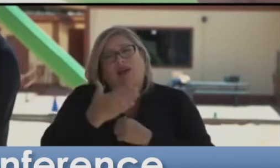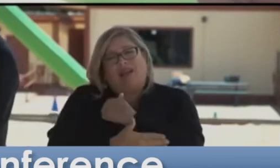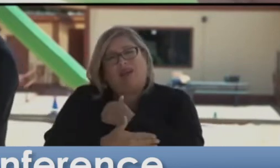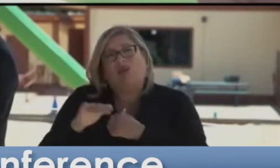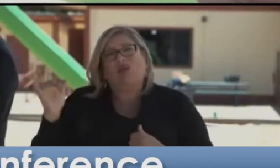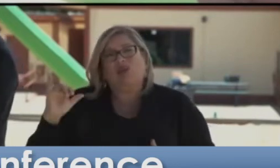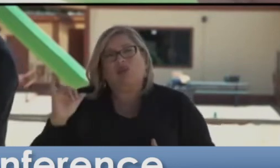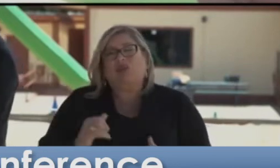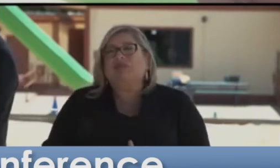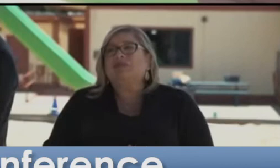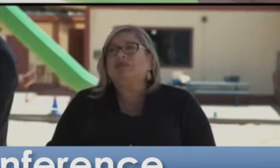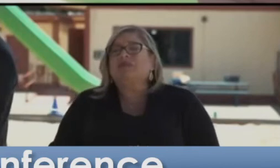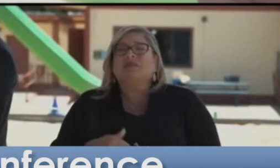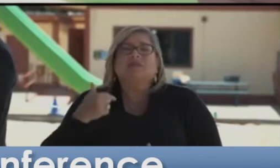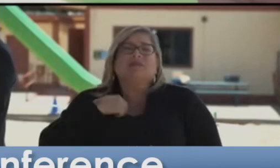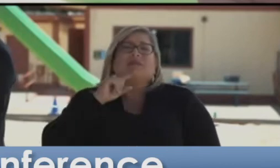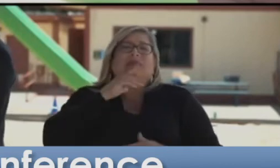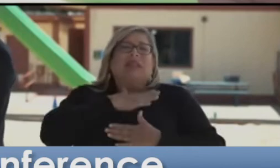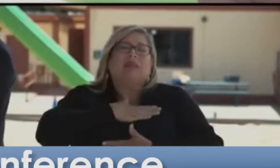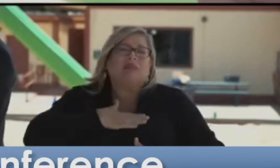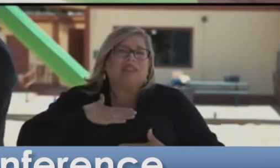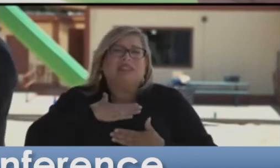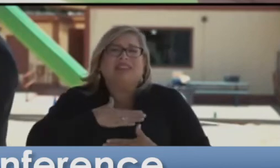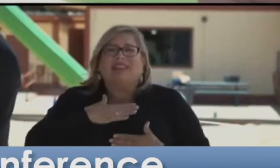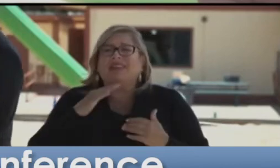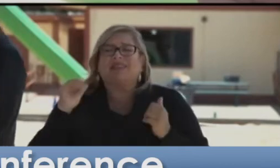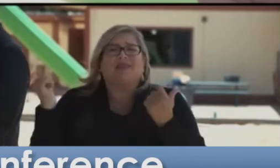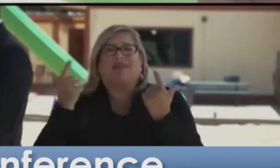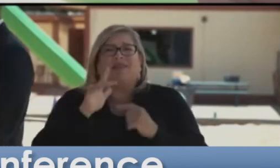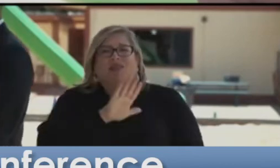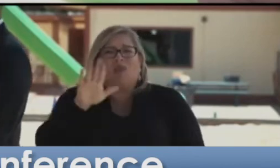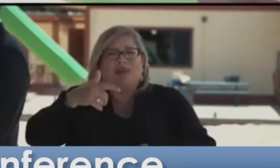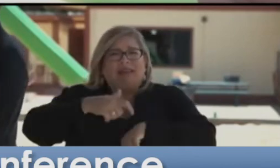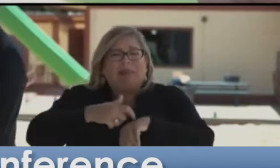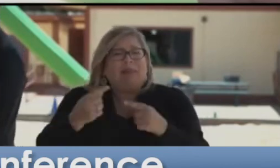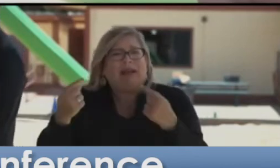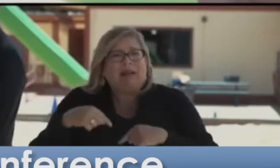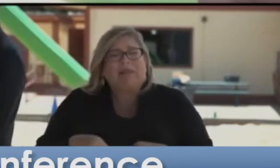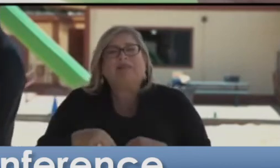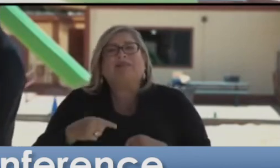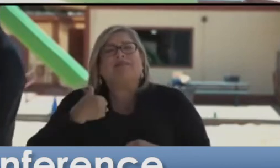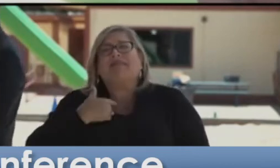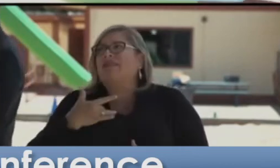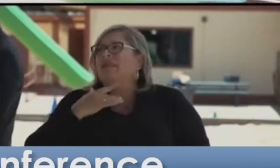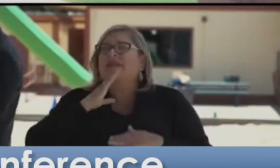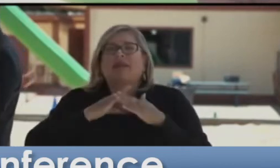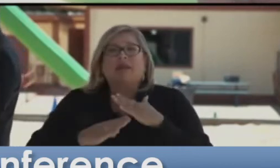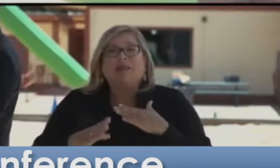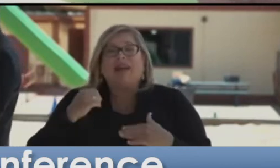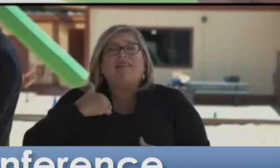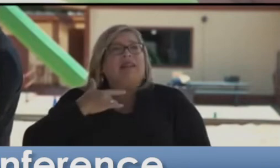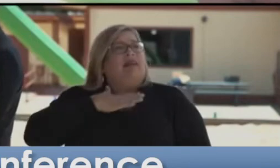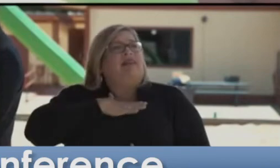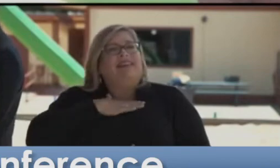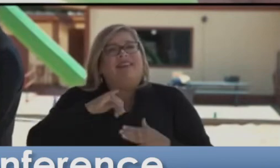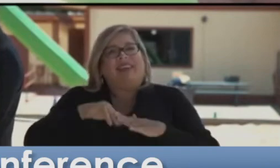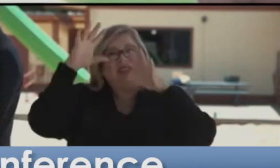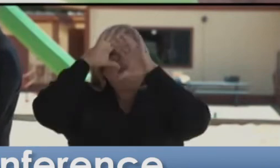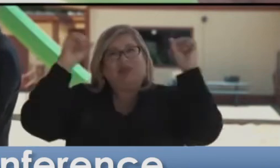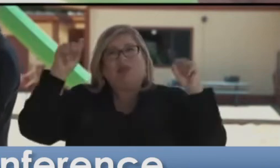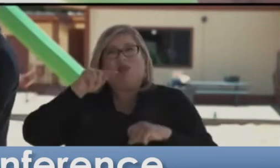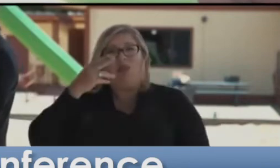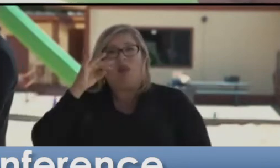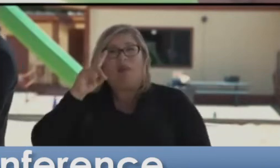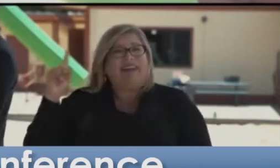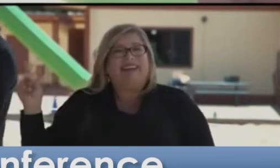well. I appreciate the privilege of everybody's time. I'm really grateful and humbled that the superintendent joined us, and I thank him for